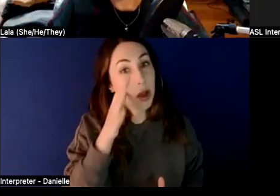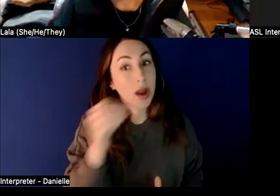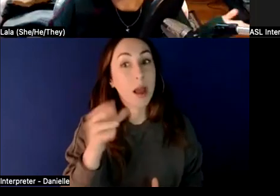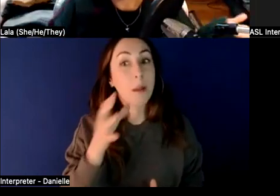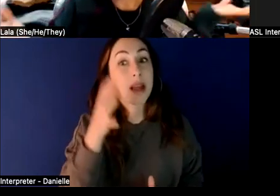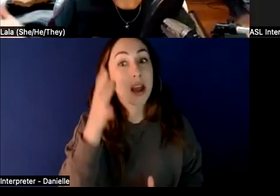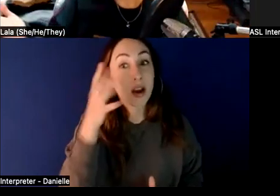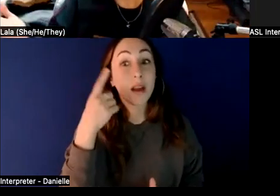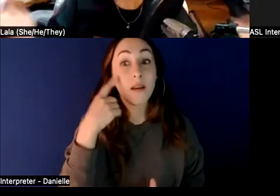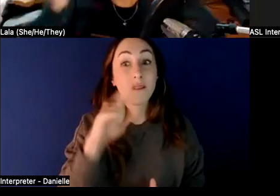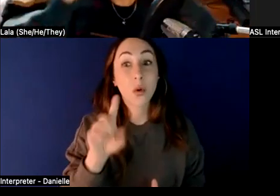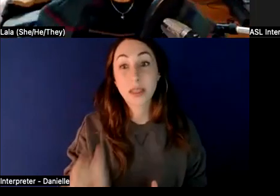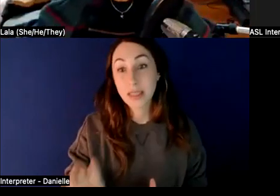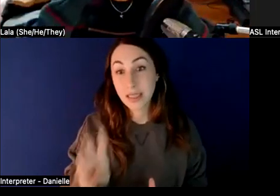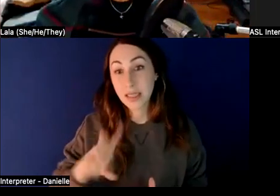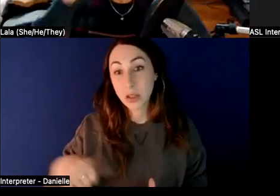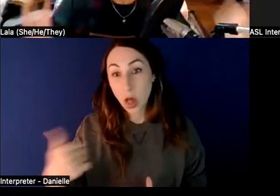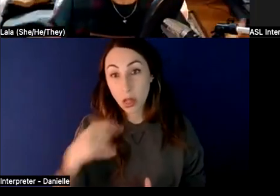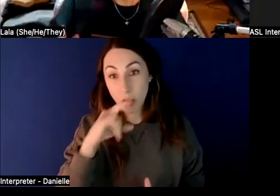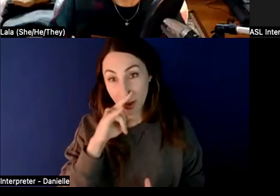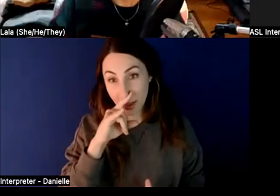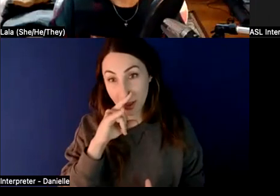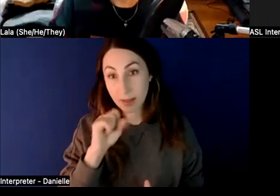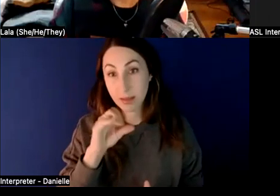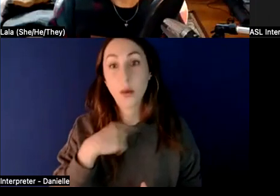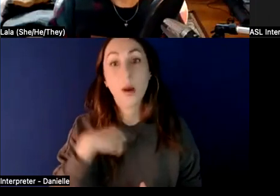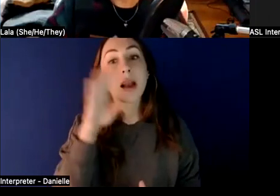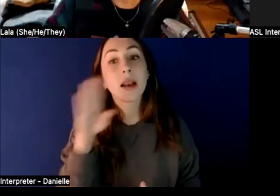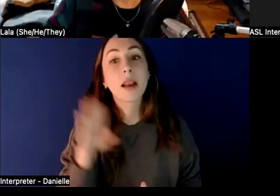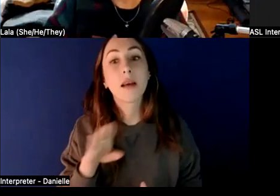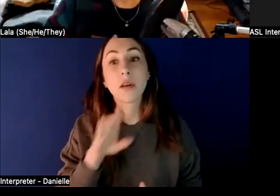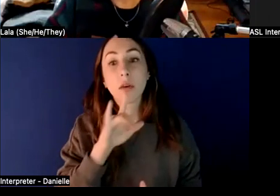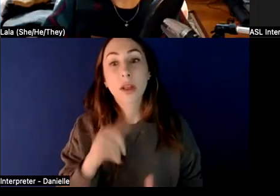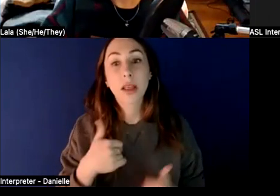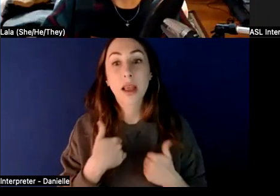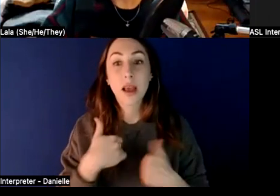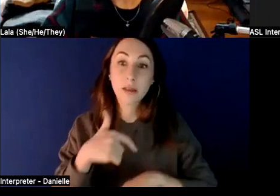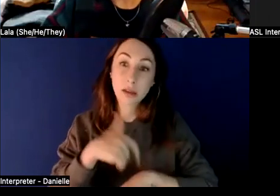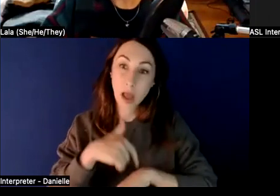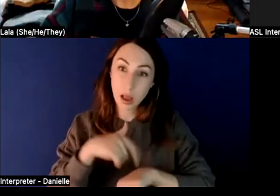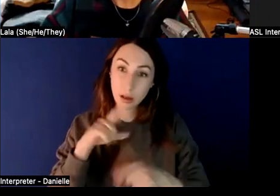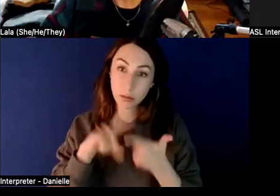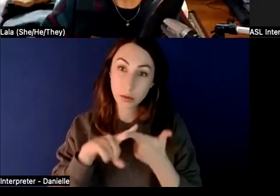6 other kids. And so I never had time to explore